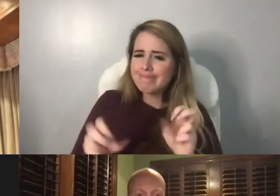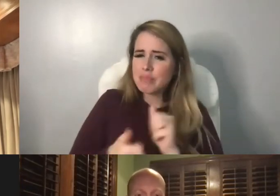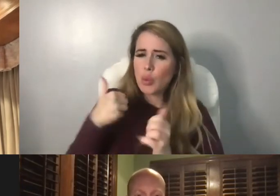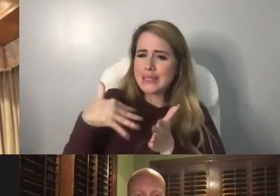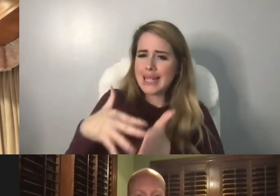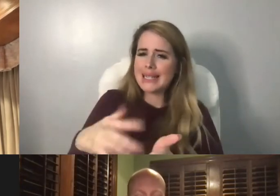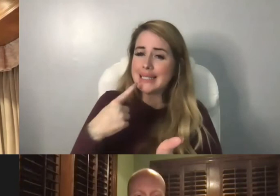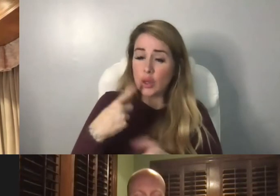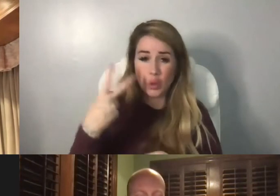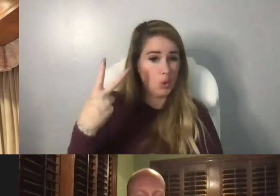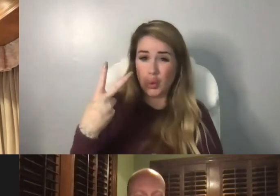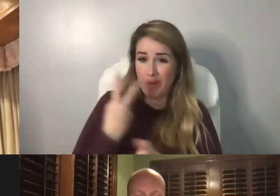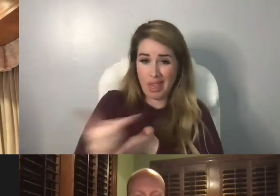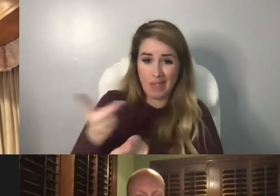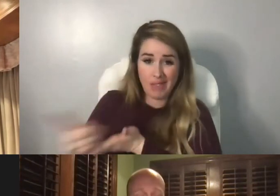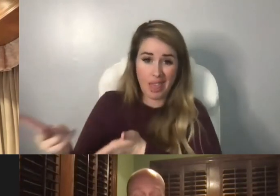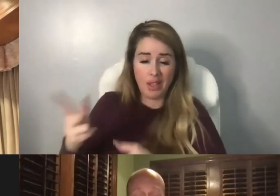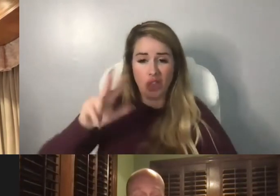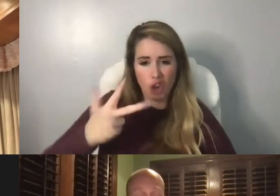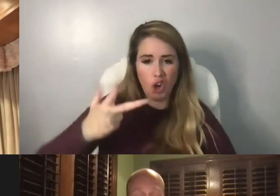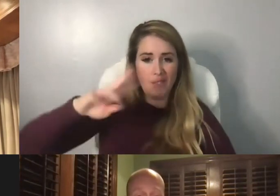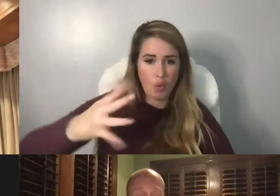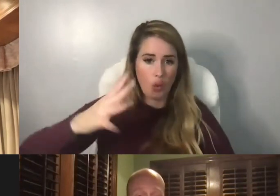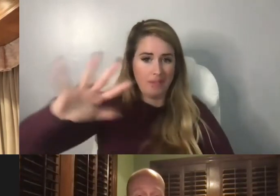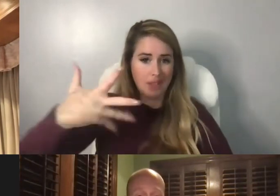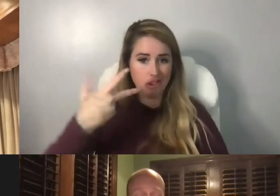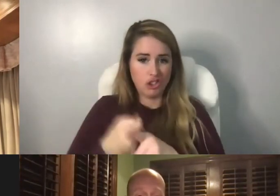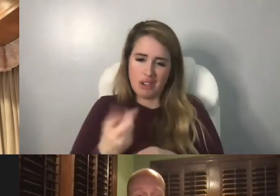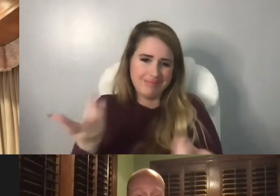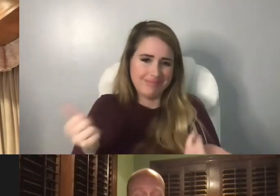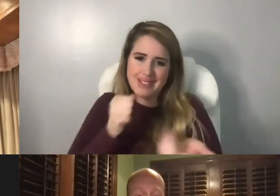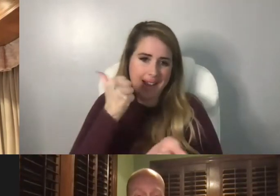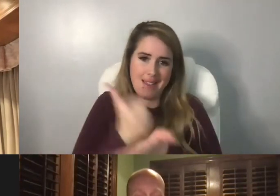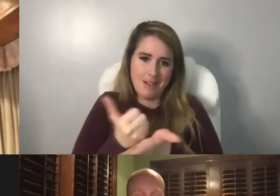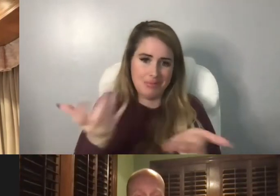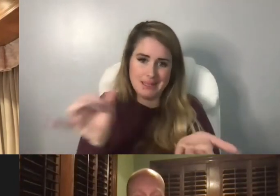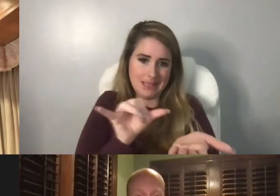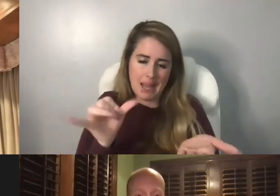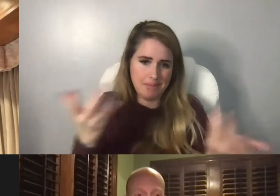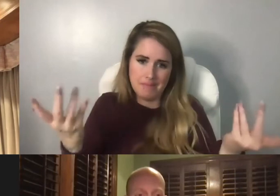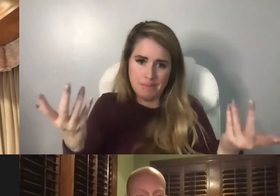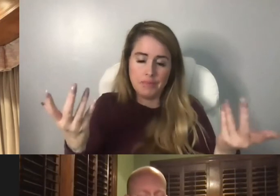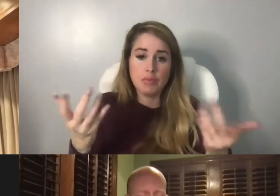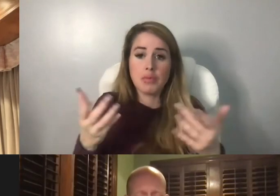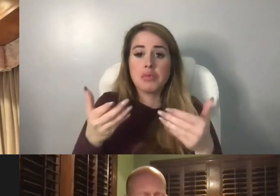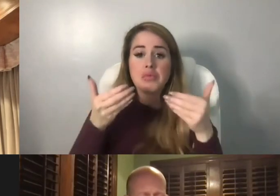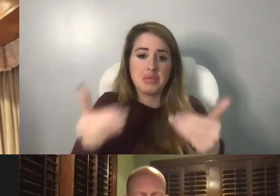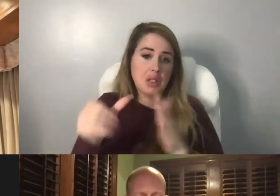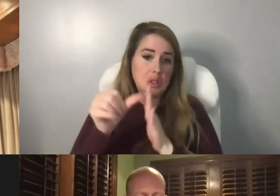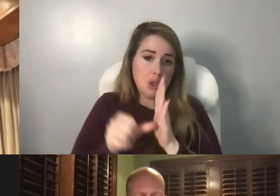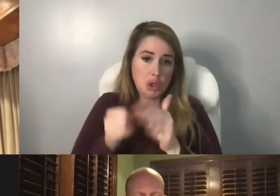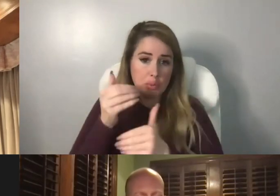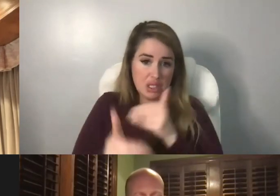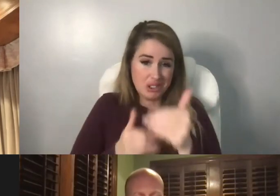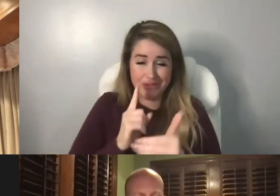2 shots don't work, 3, 4, 5, 6 are not going to work. And going to the surgical procedure, which is very small and